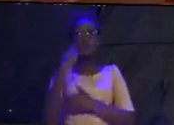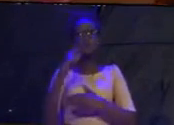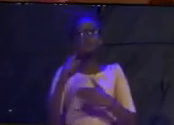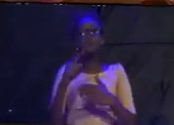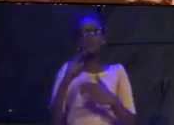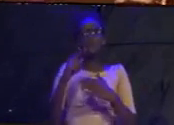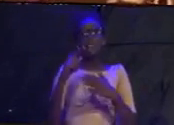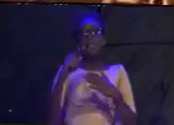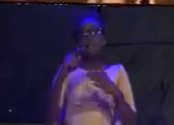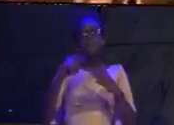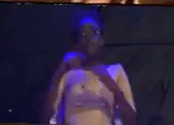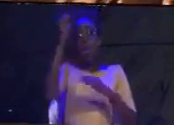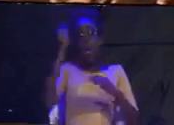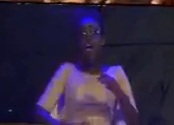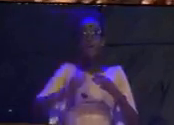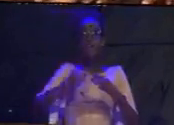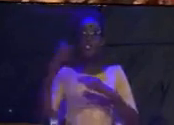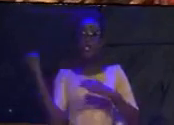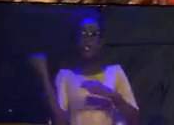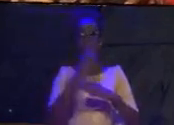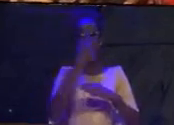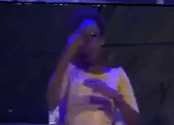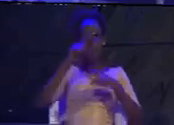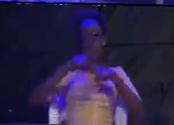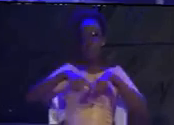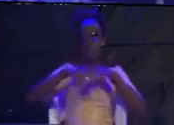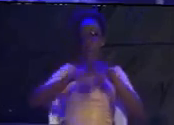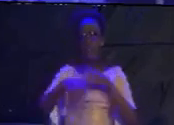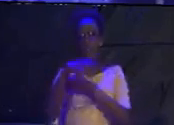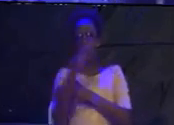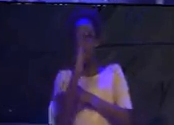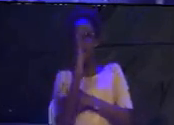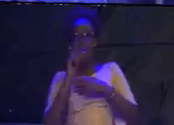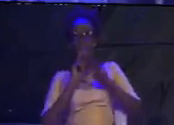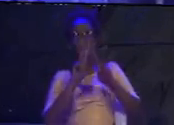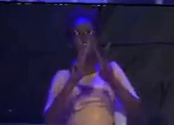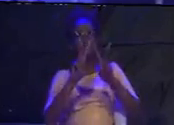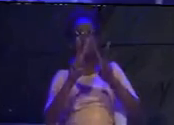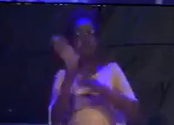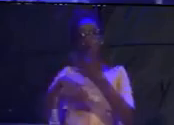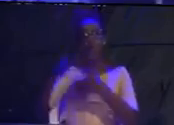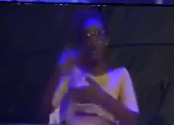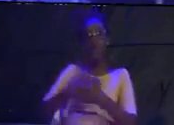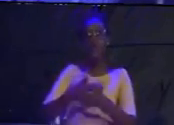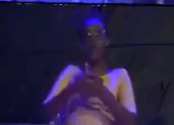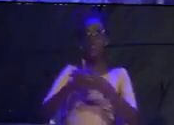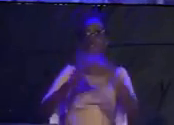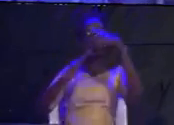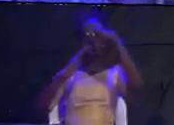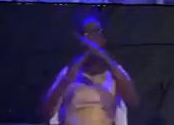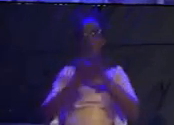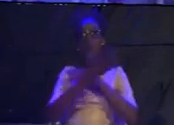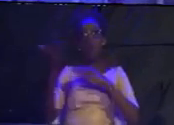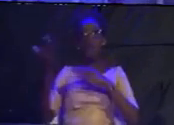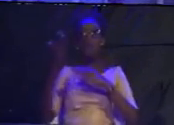An Africa built upon the foundation of God. I see men and women of God on every